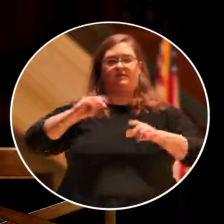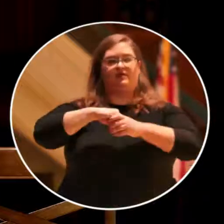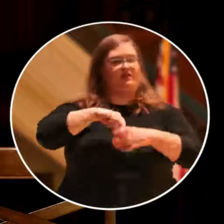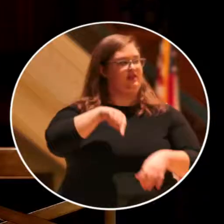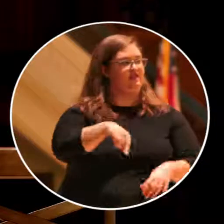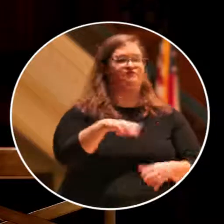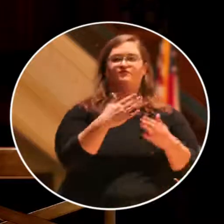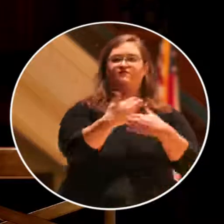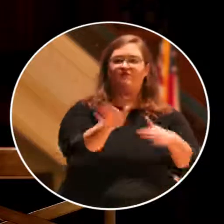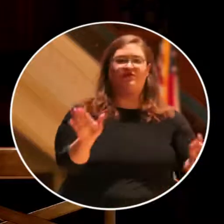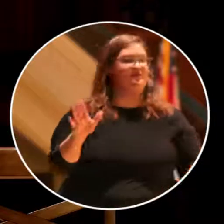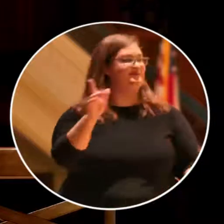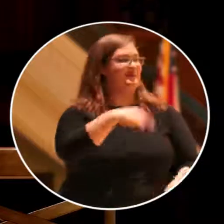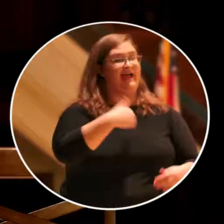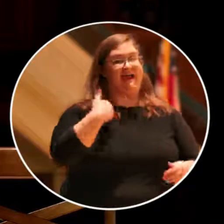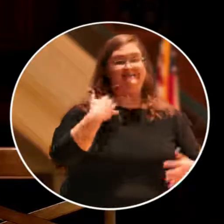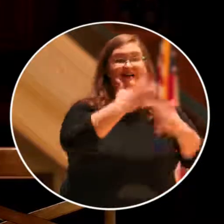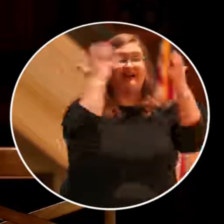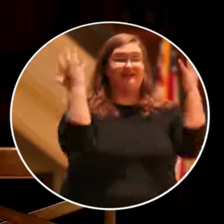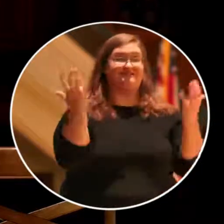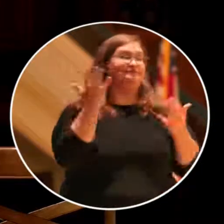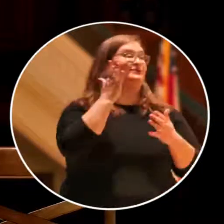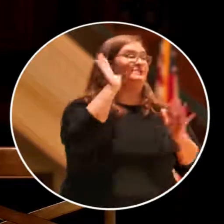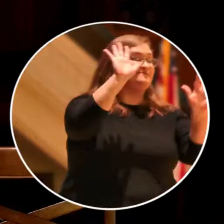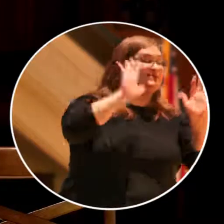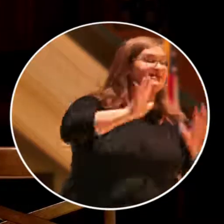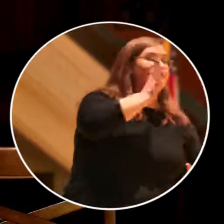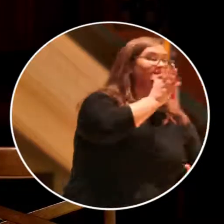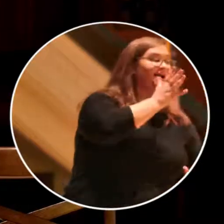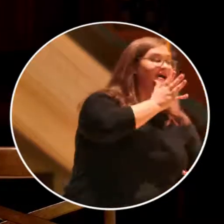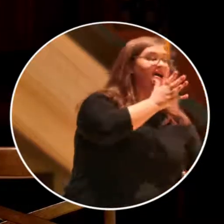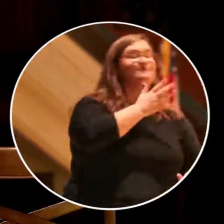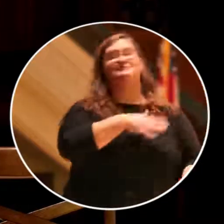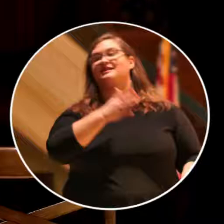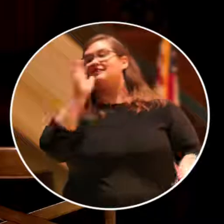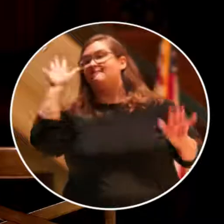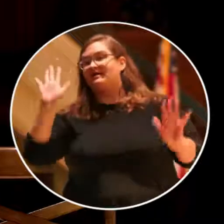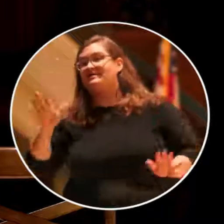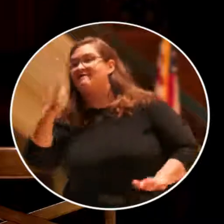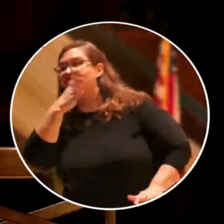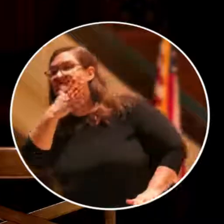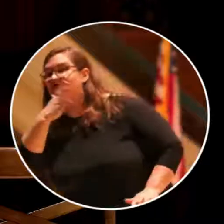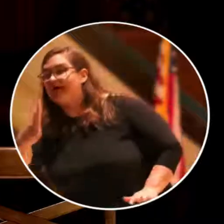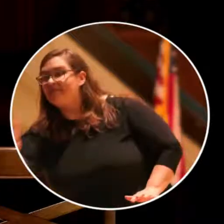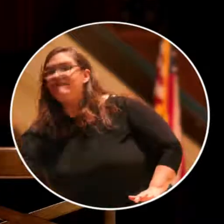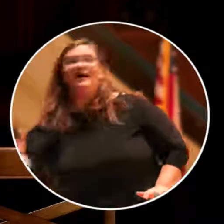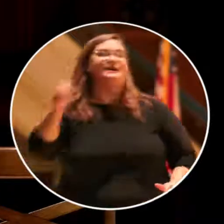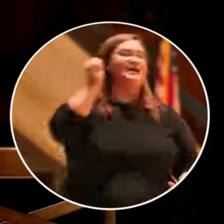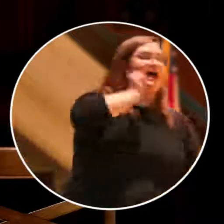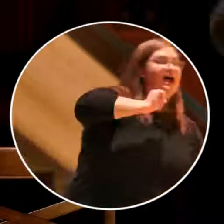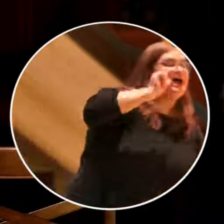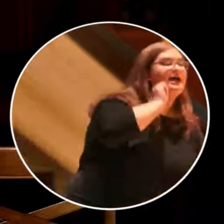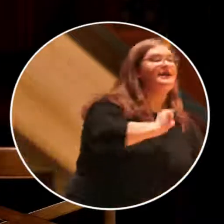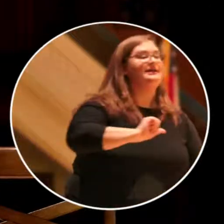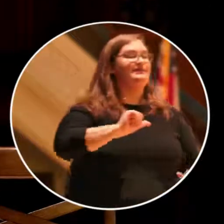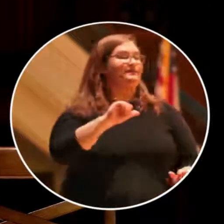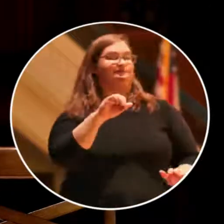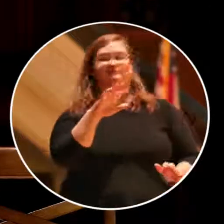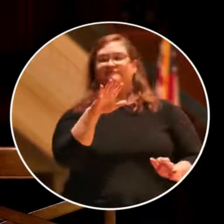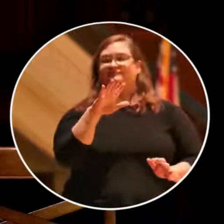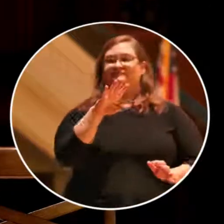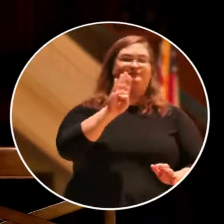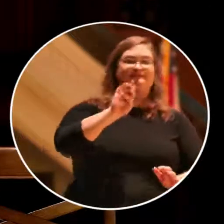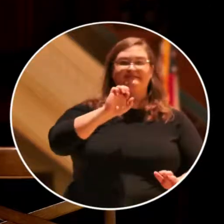room. Yeah, let me hear it for the moms. The grandmas, the aunties, the titis. I have